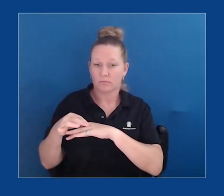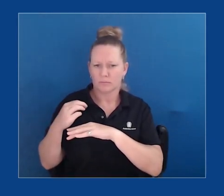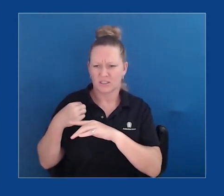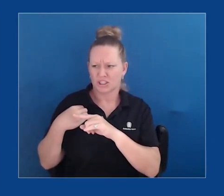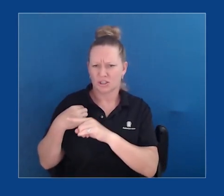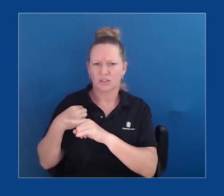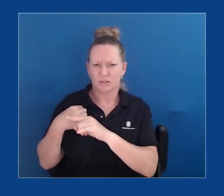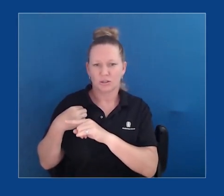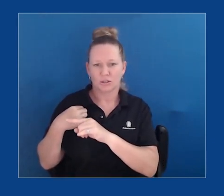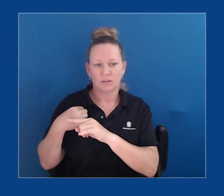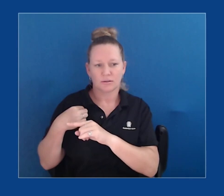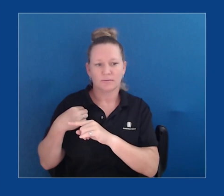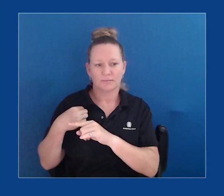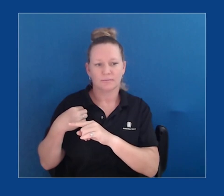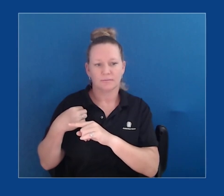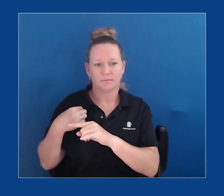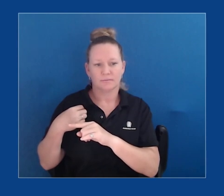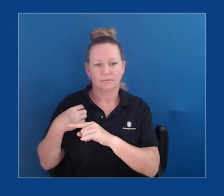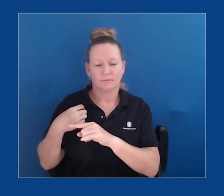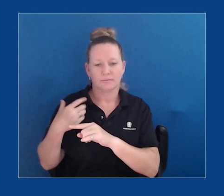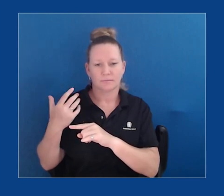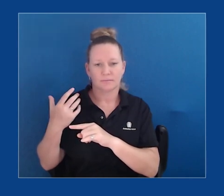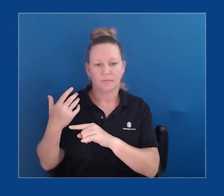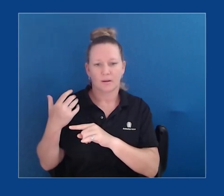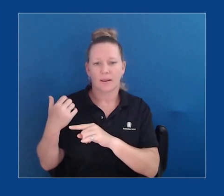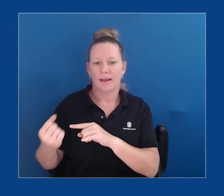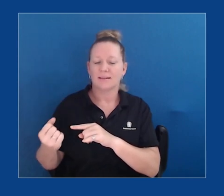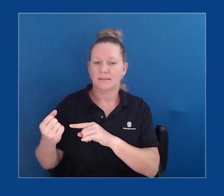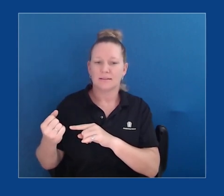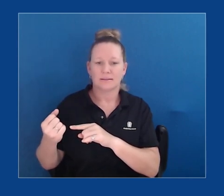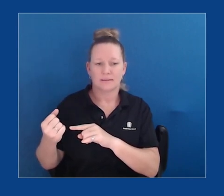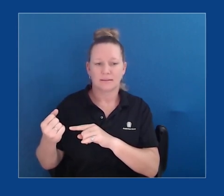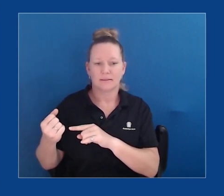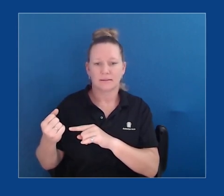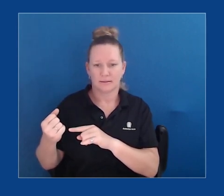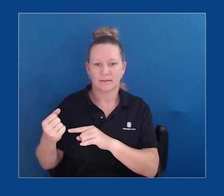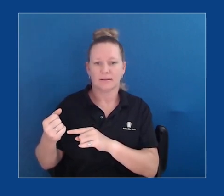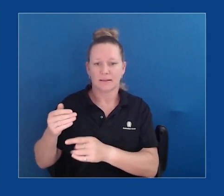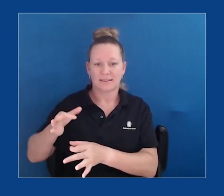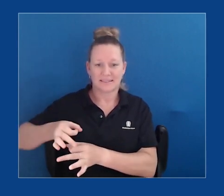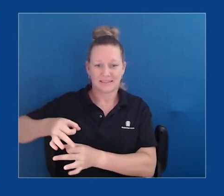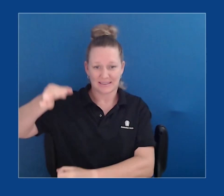stick where she can stand in the